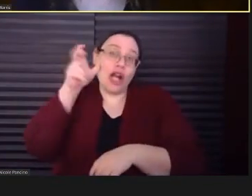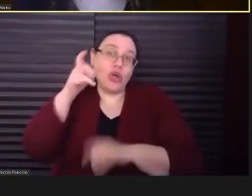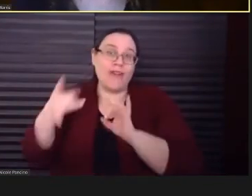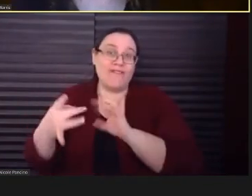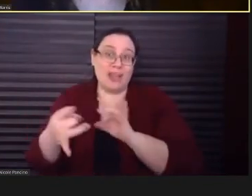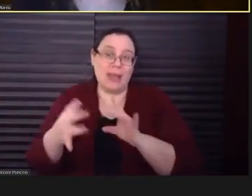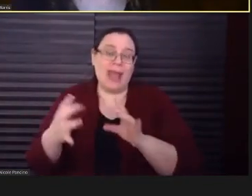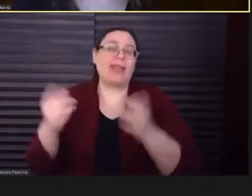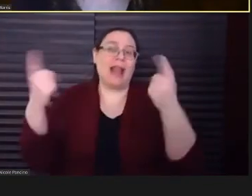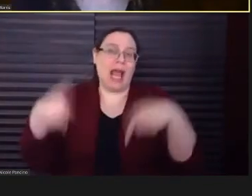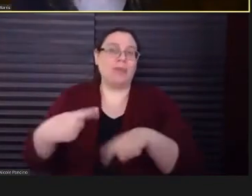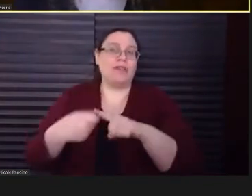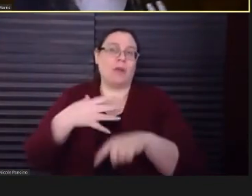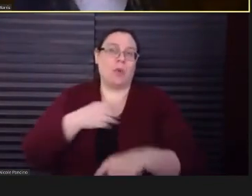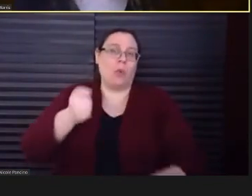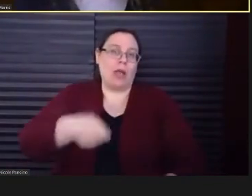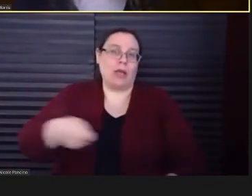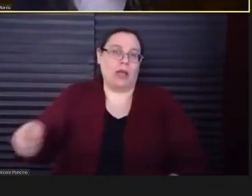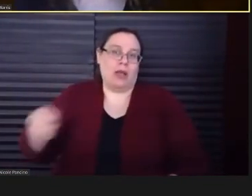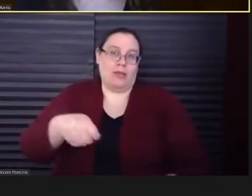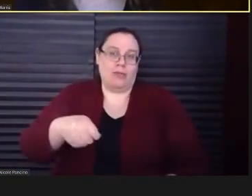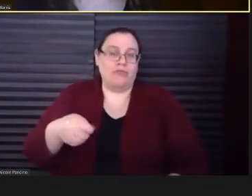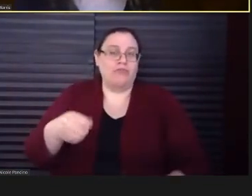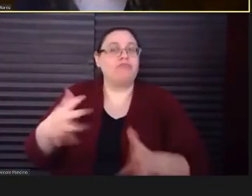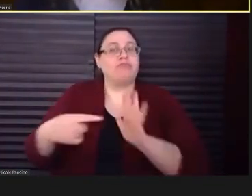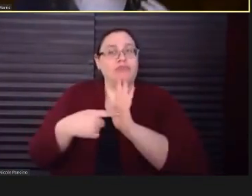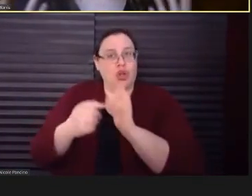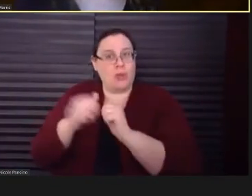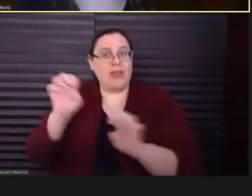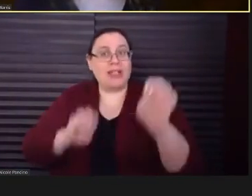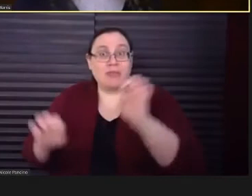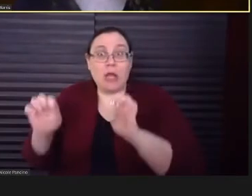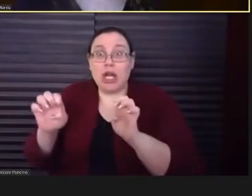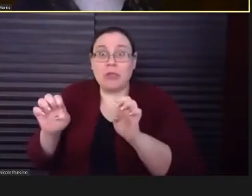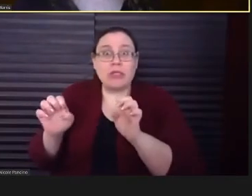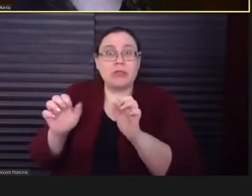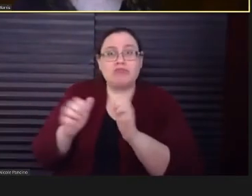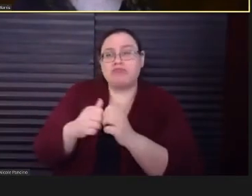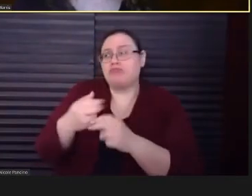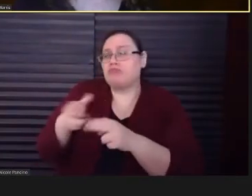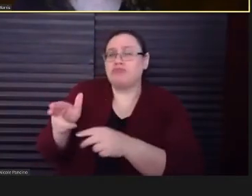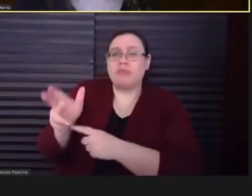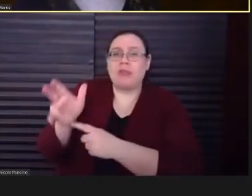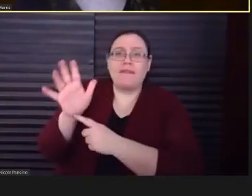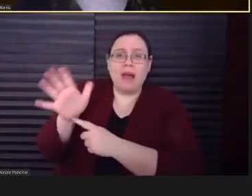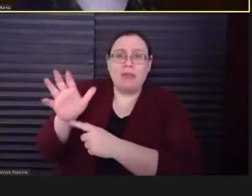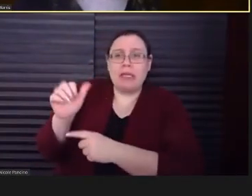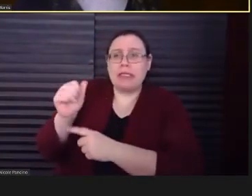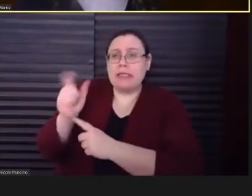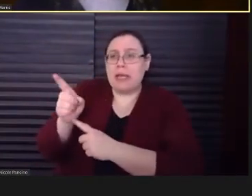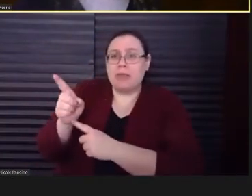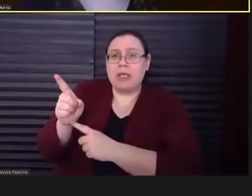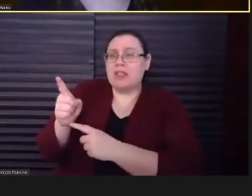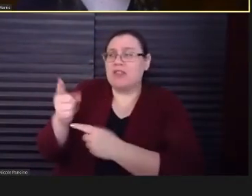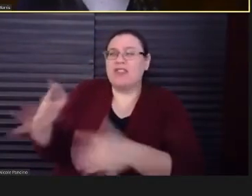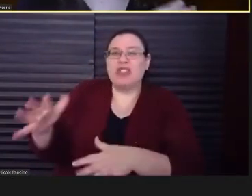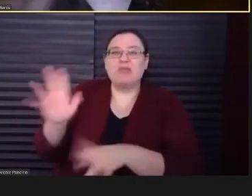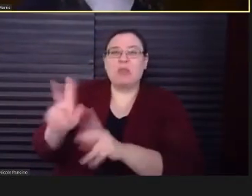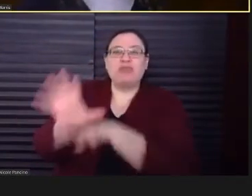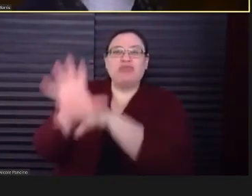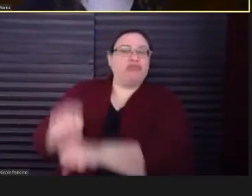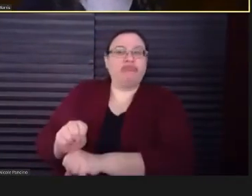from a white cane. And we've shown in experiments that with just a short 5 to 10 minute learning curve, people who are blind